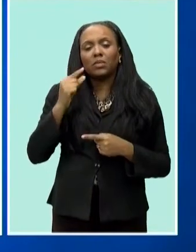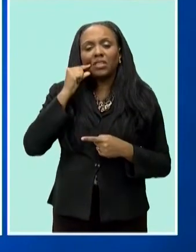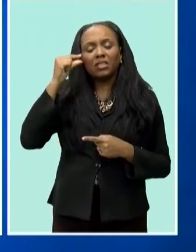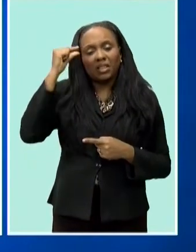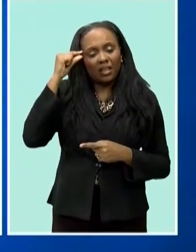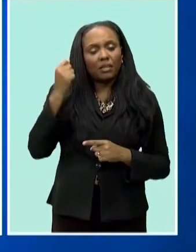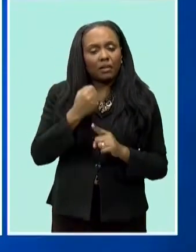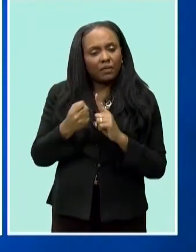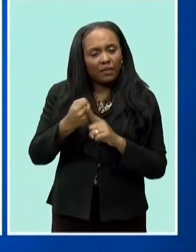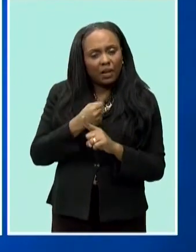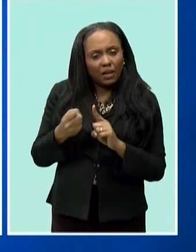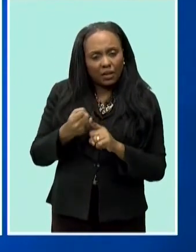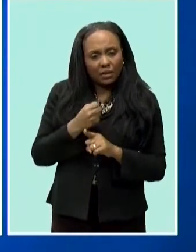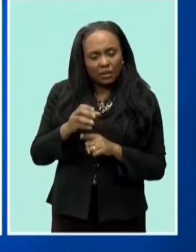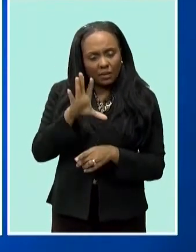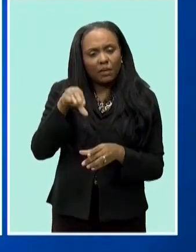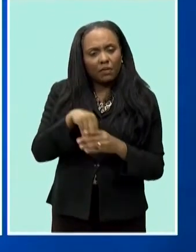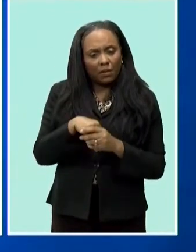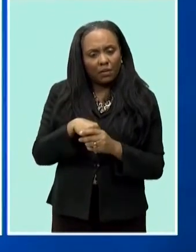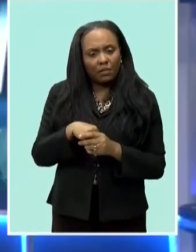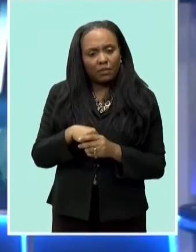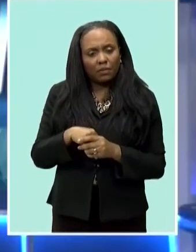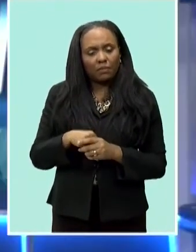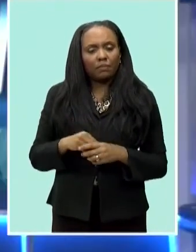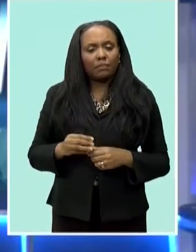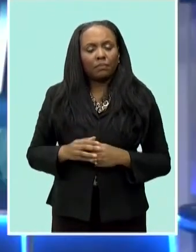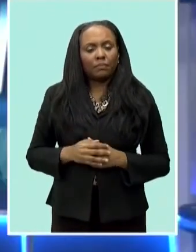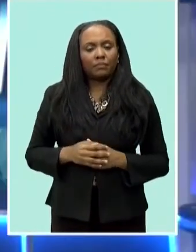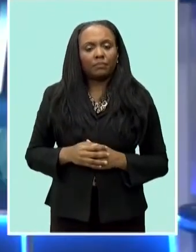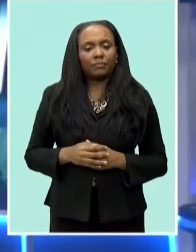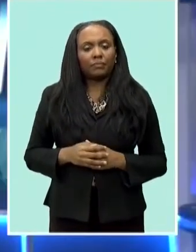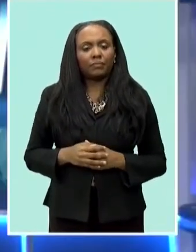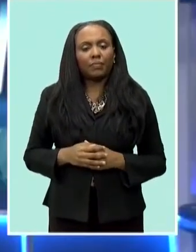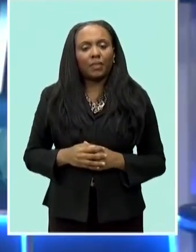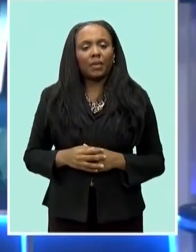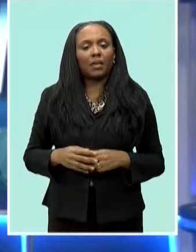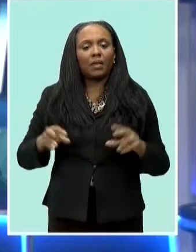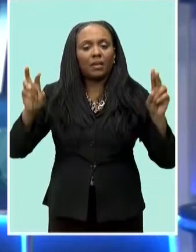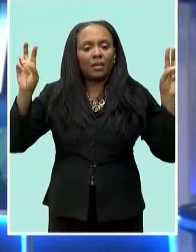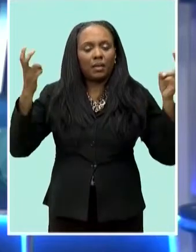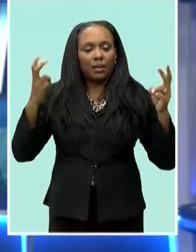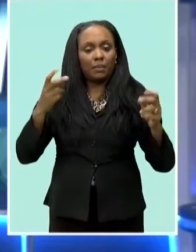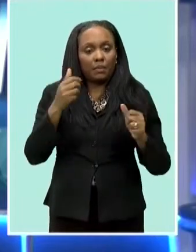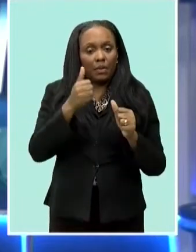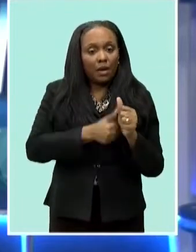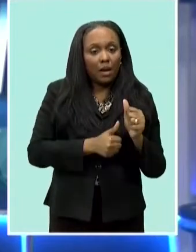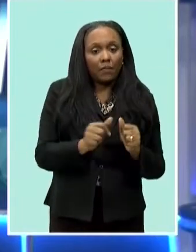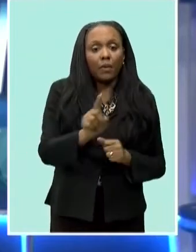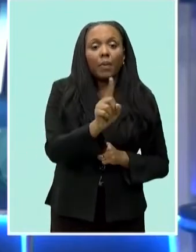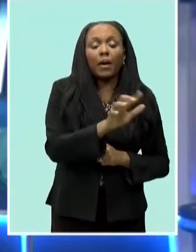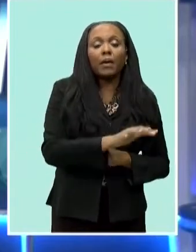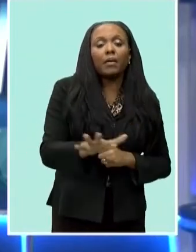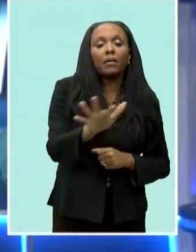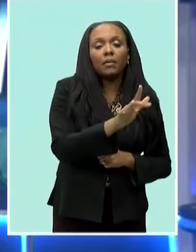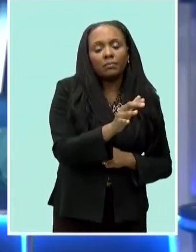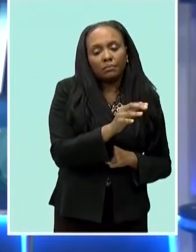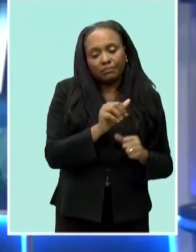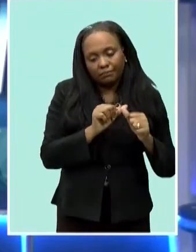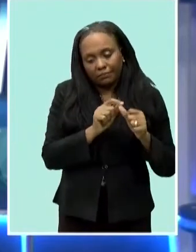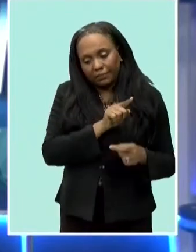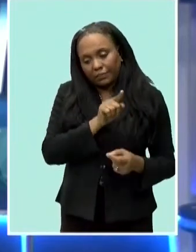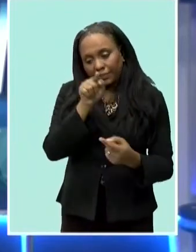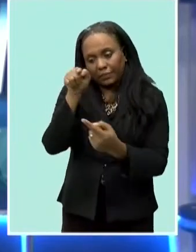at gender-based violence. Staying true to the theme Everywhere to Everywhere, Executive Director of